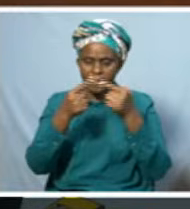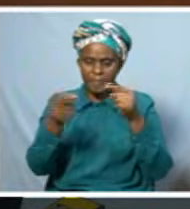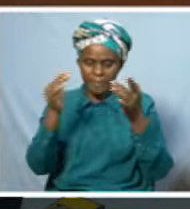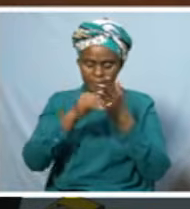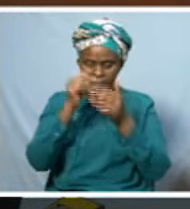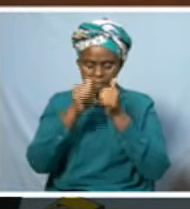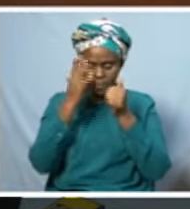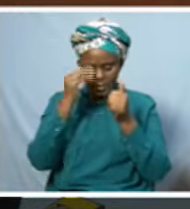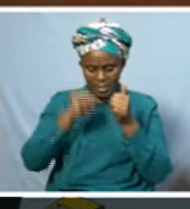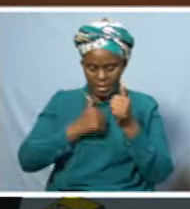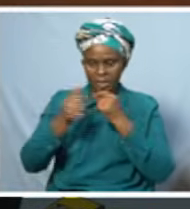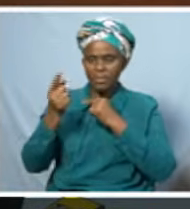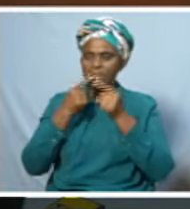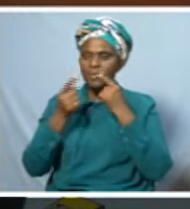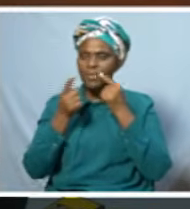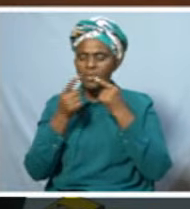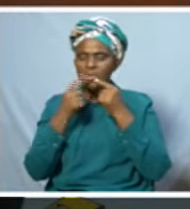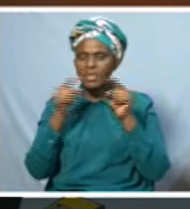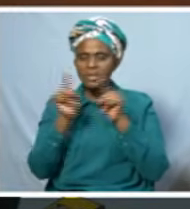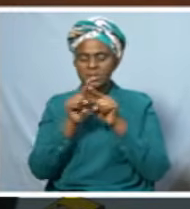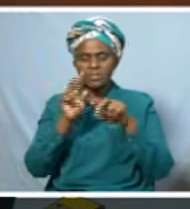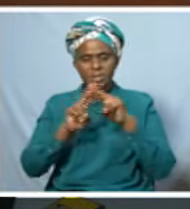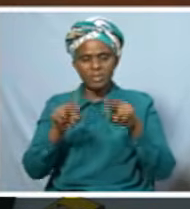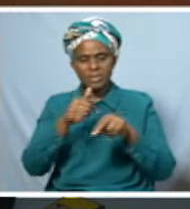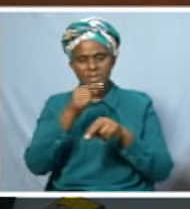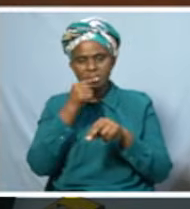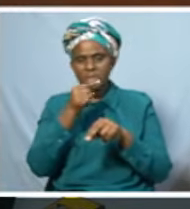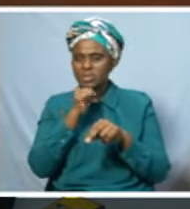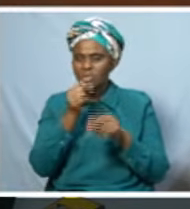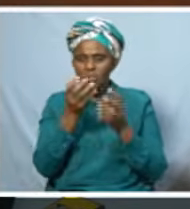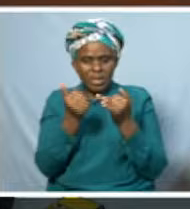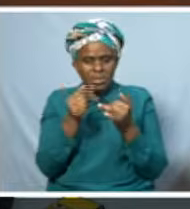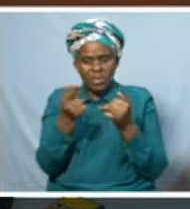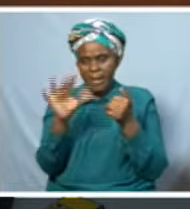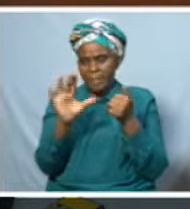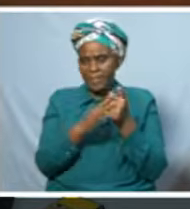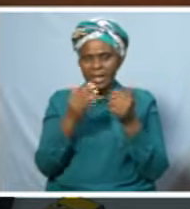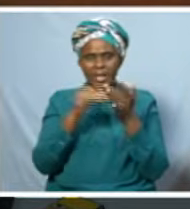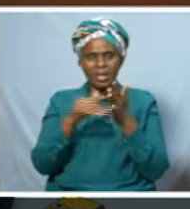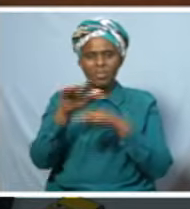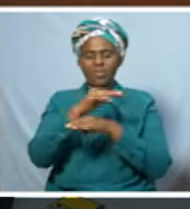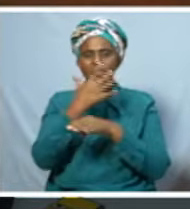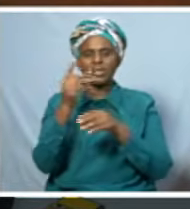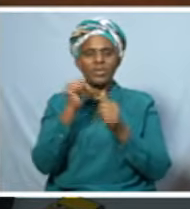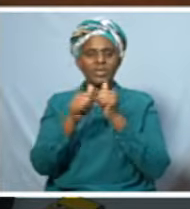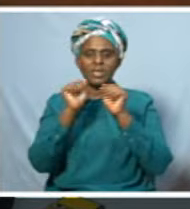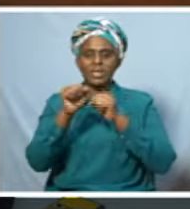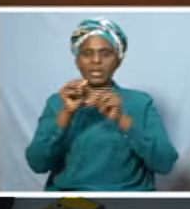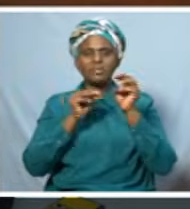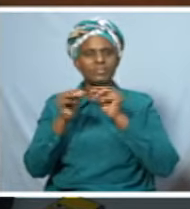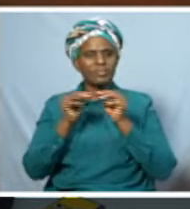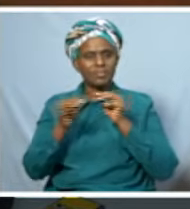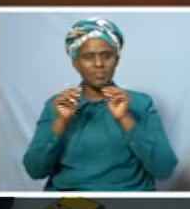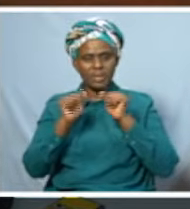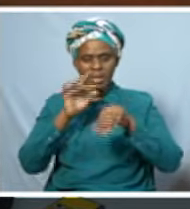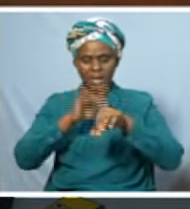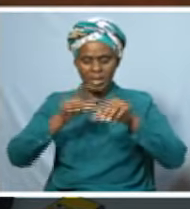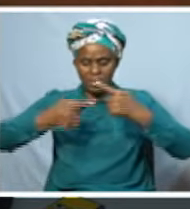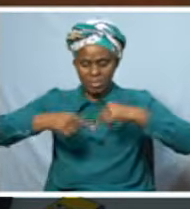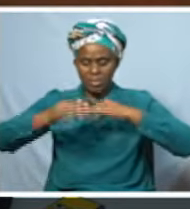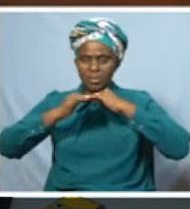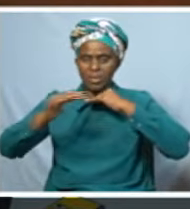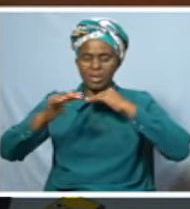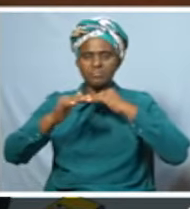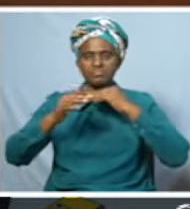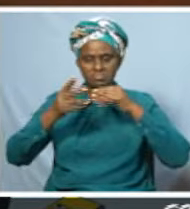Because that is why we are interacting. The chair said we don't want you coming here over things that can be managed at a local level.